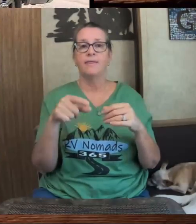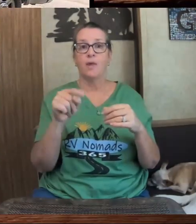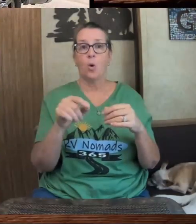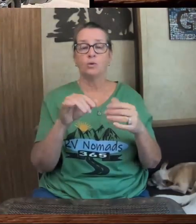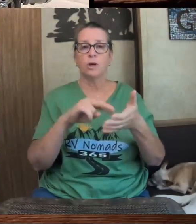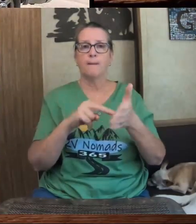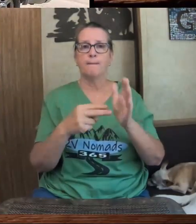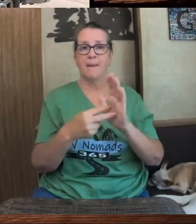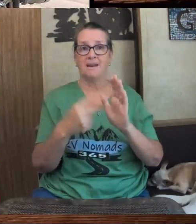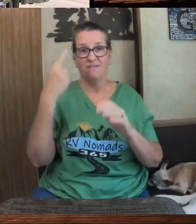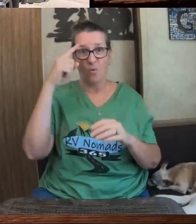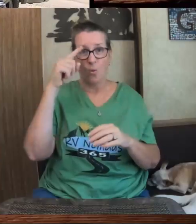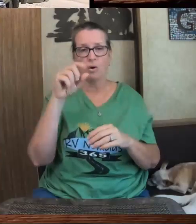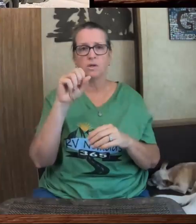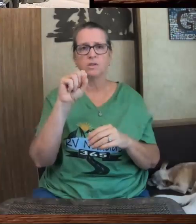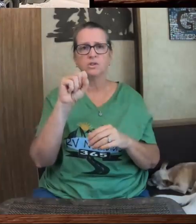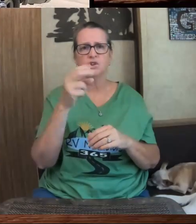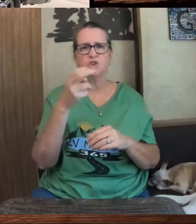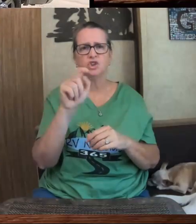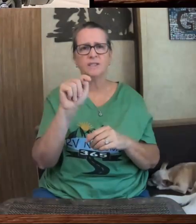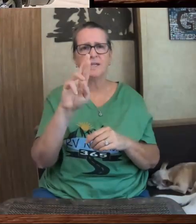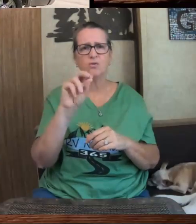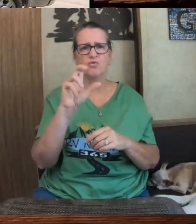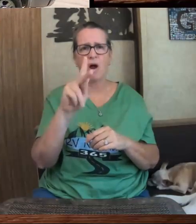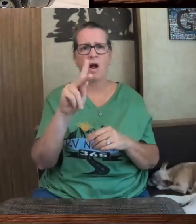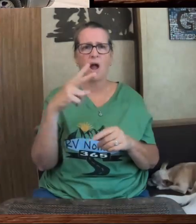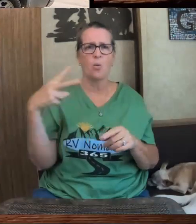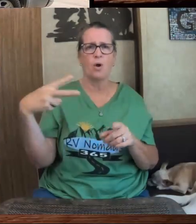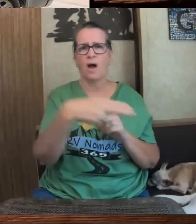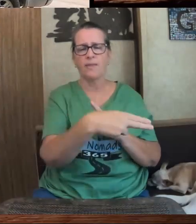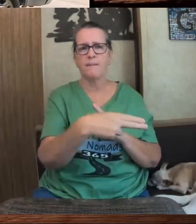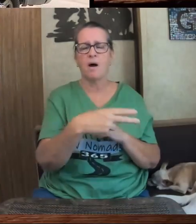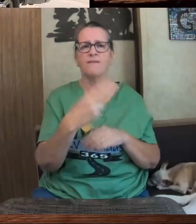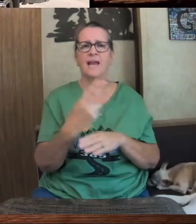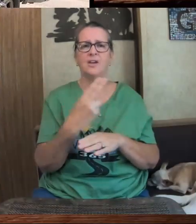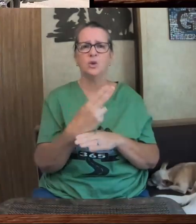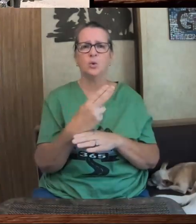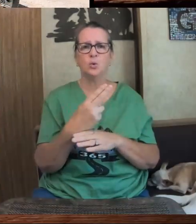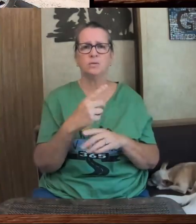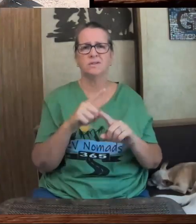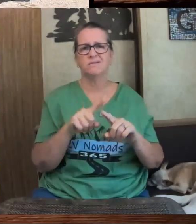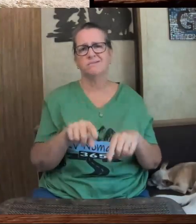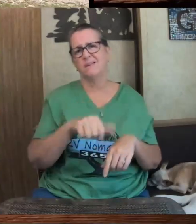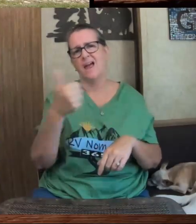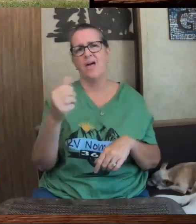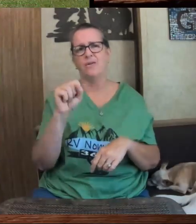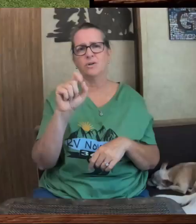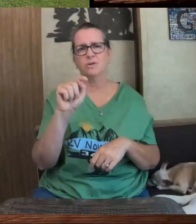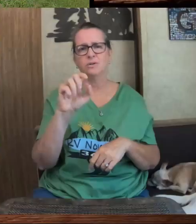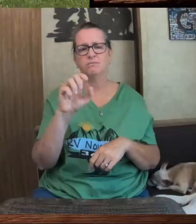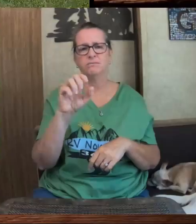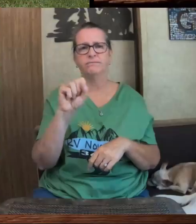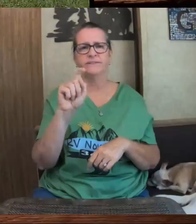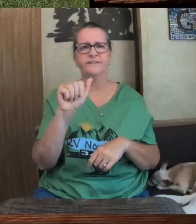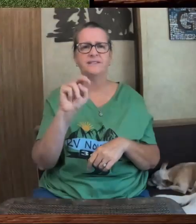sheetrock. I'm going to be clipping those off, and I'm going to be using stainless steel screws because this does us no good, but this is the way they